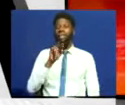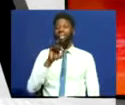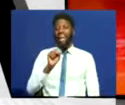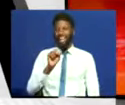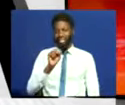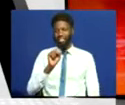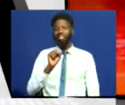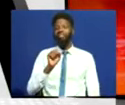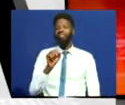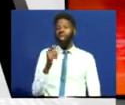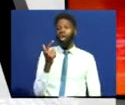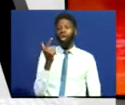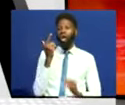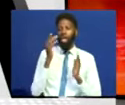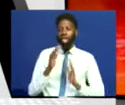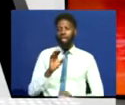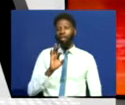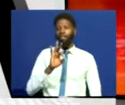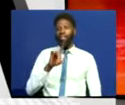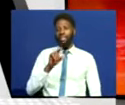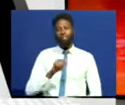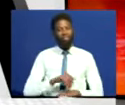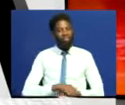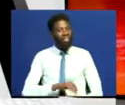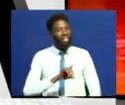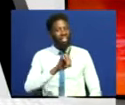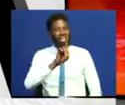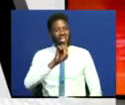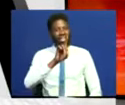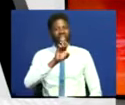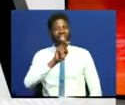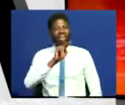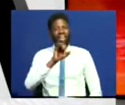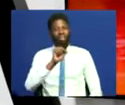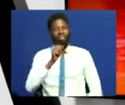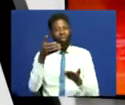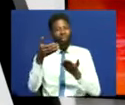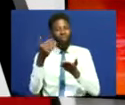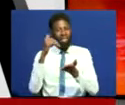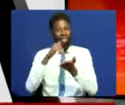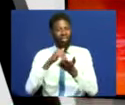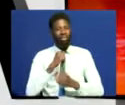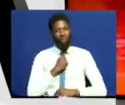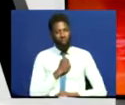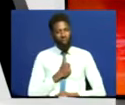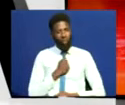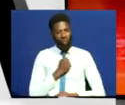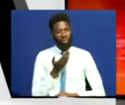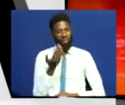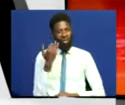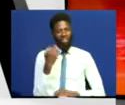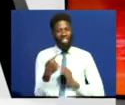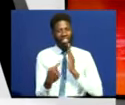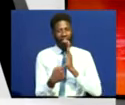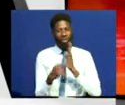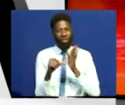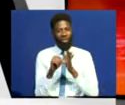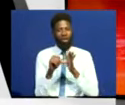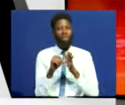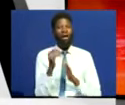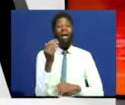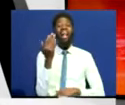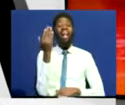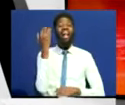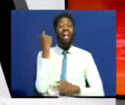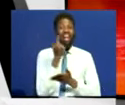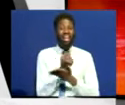welcome once more, and we do apologize for that particular glitch, but FIDA issued a statement just last week, and of course some of those